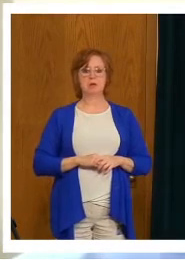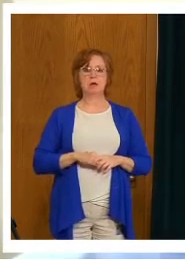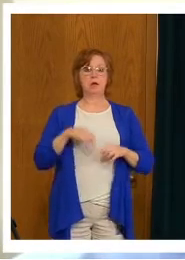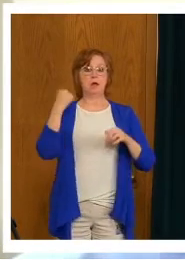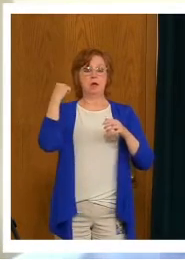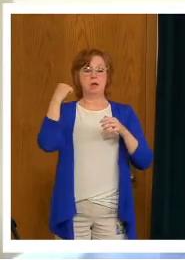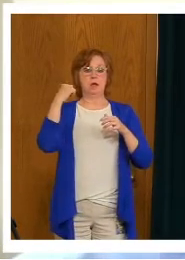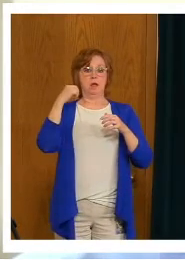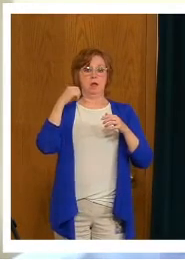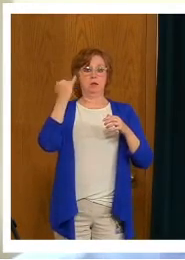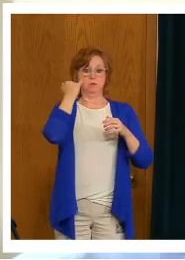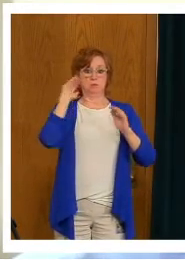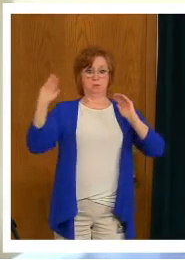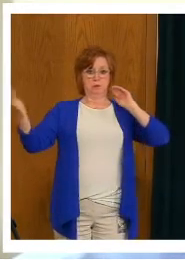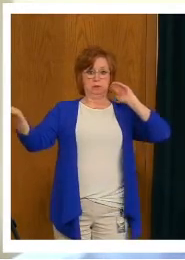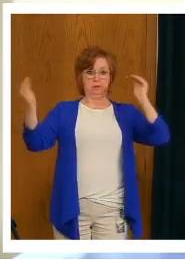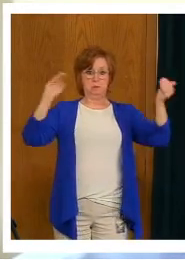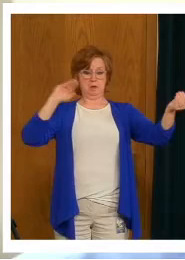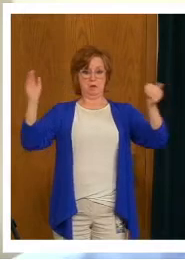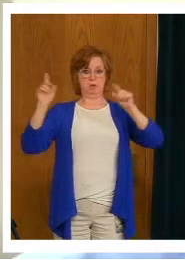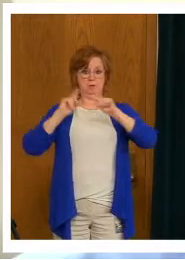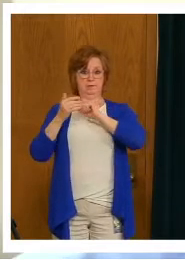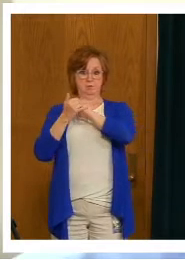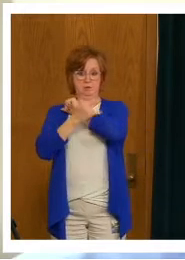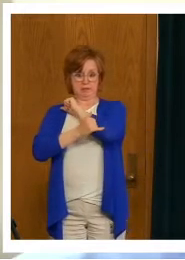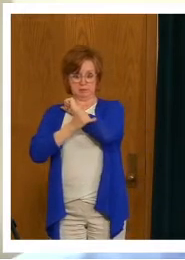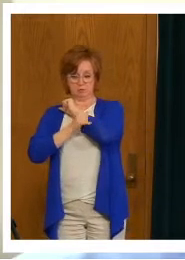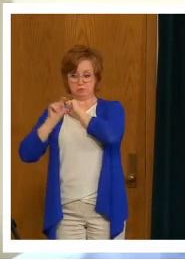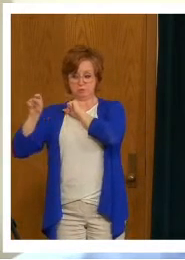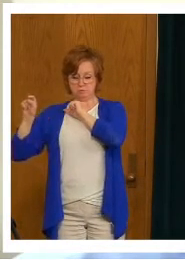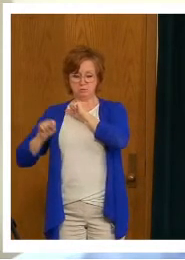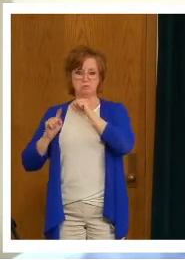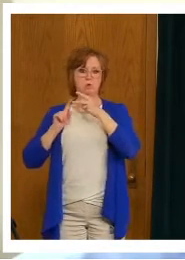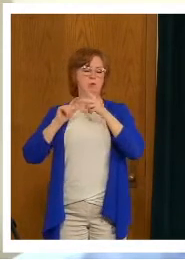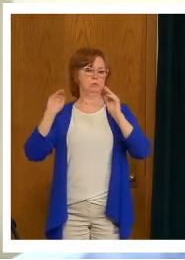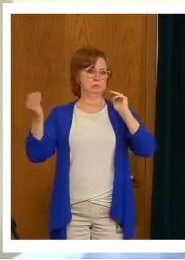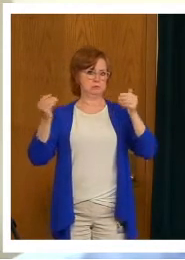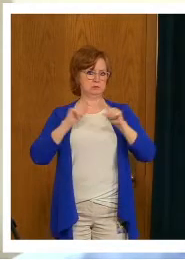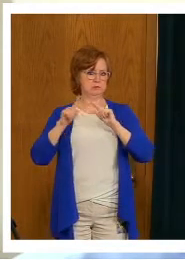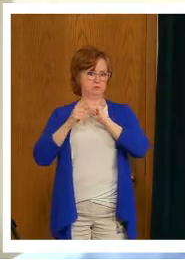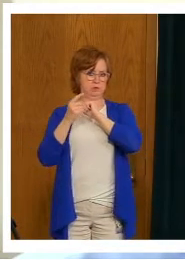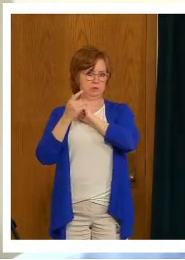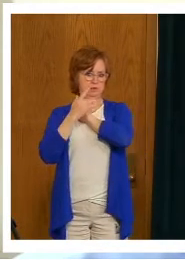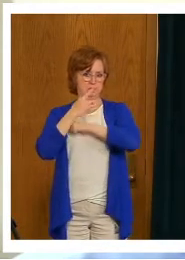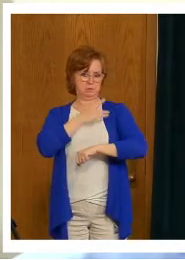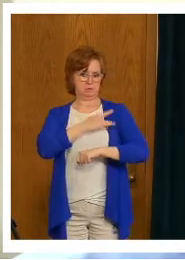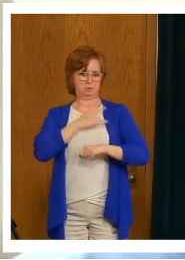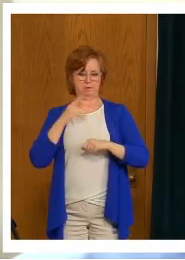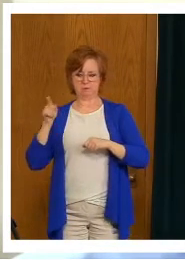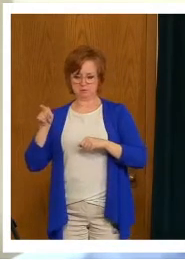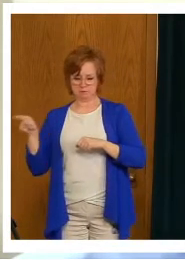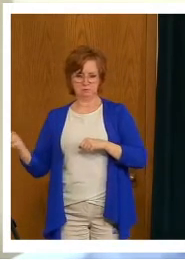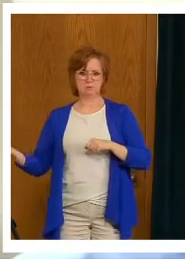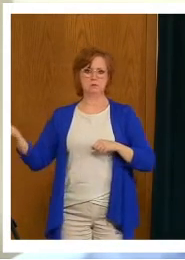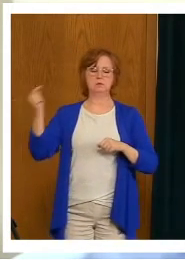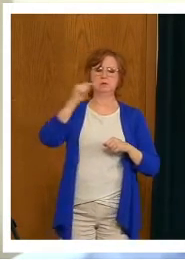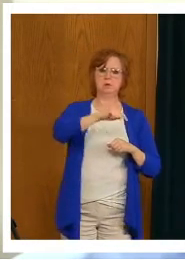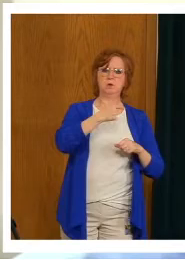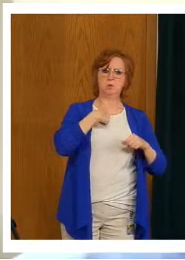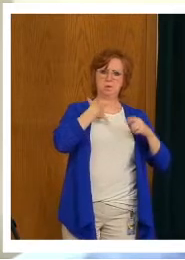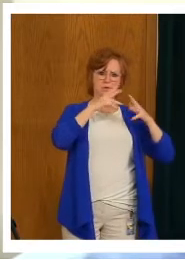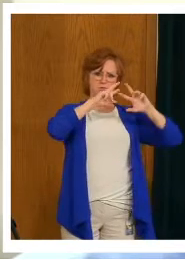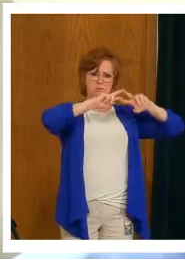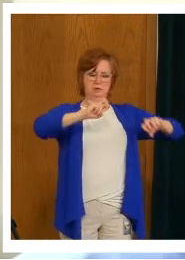and other provinces, we have analyzed breakthrough cases. So that means